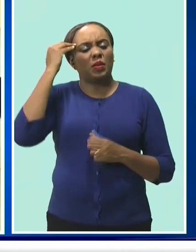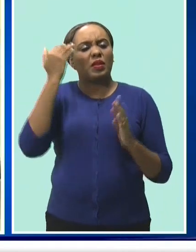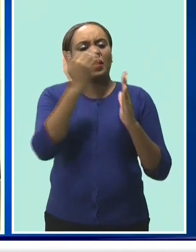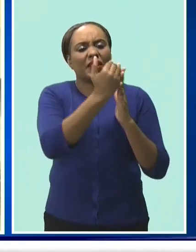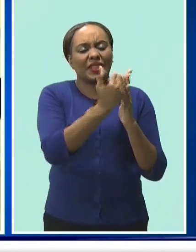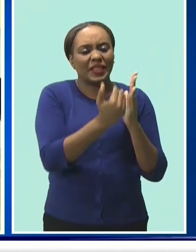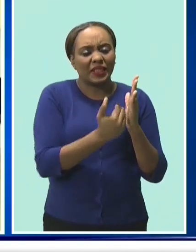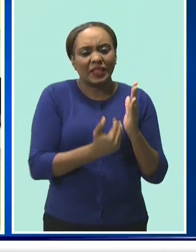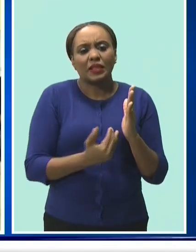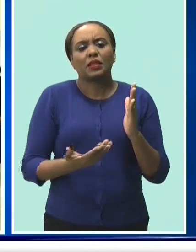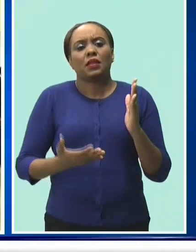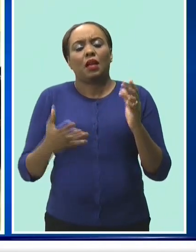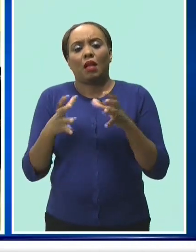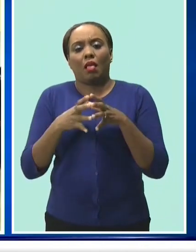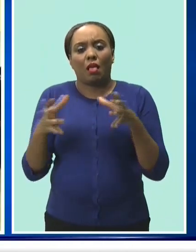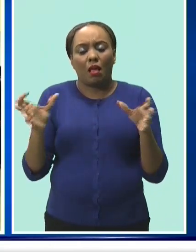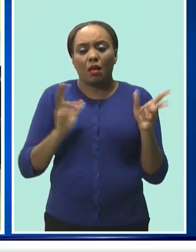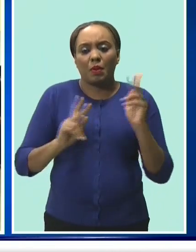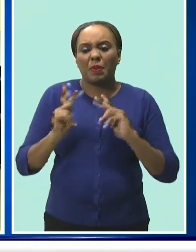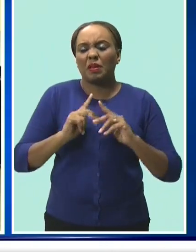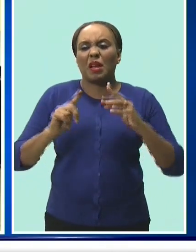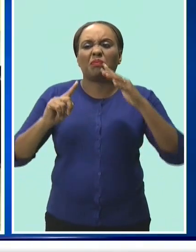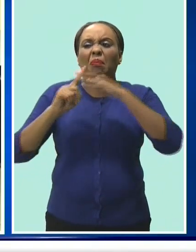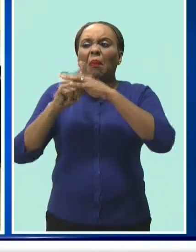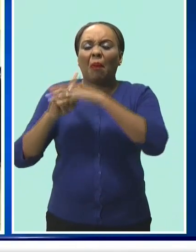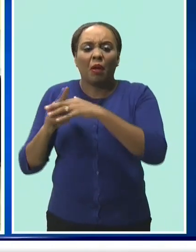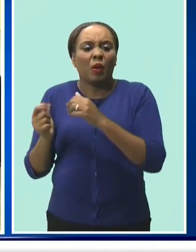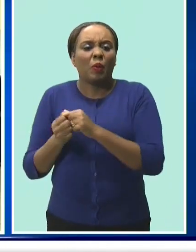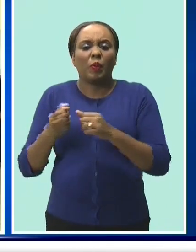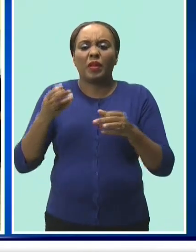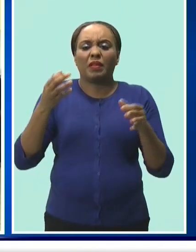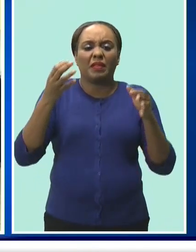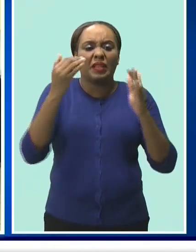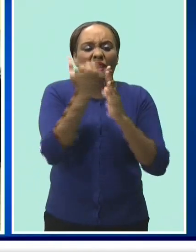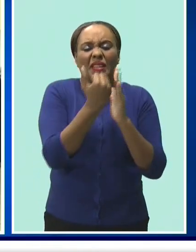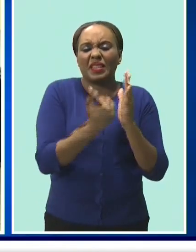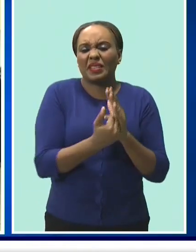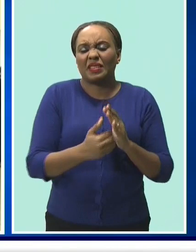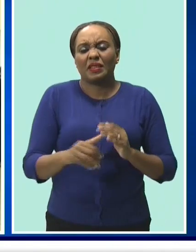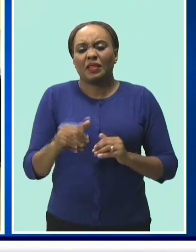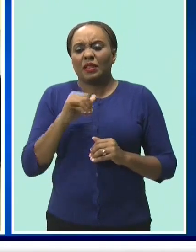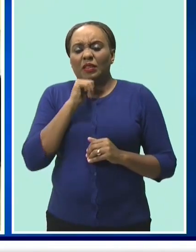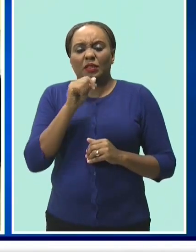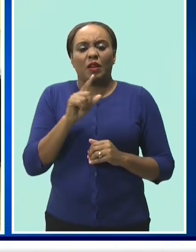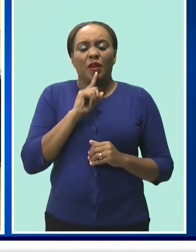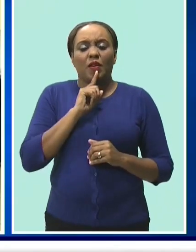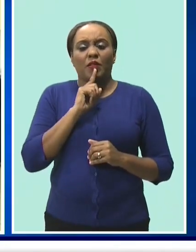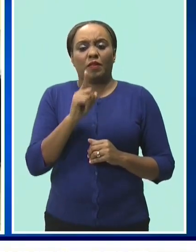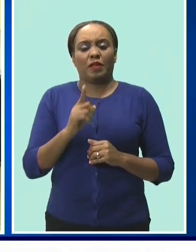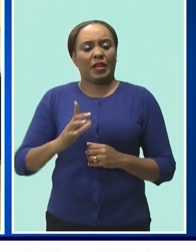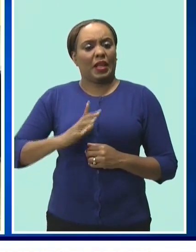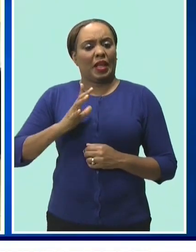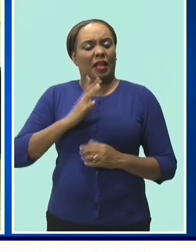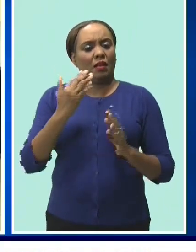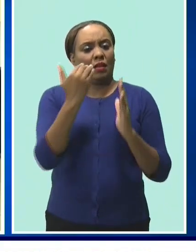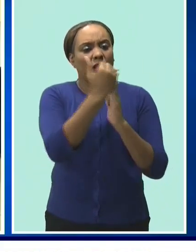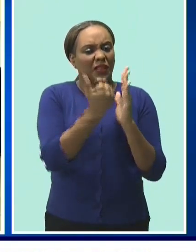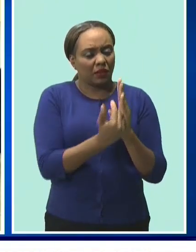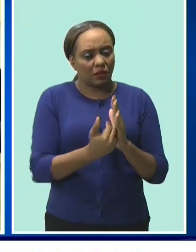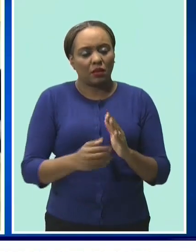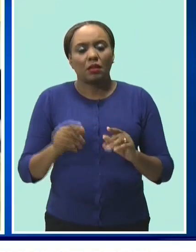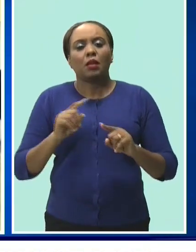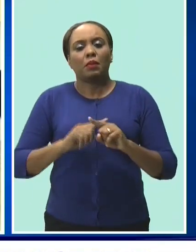A number of the people who come up with these lists act as judge and jury. So we're not legitimizing the list, but it's great to be off